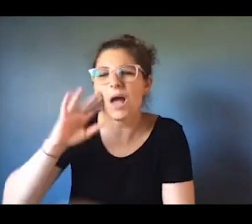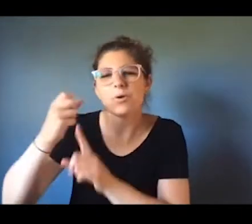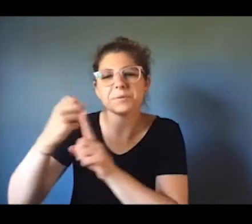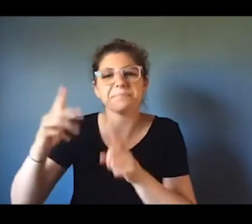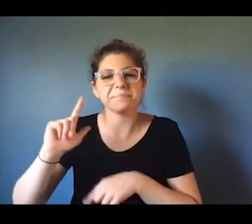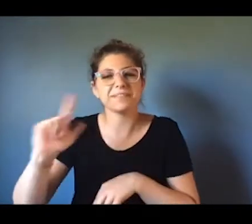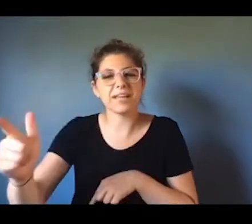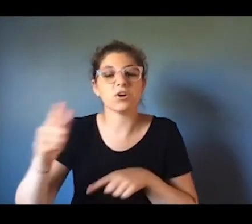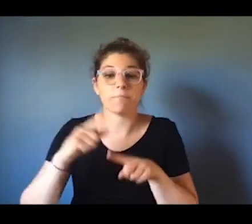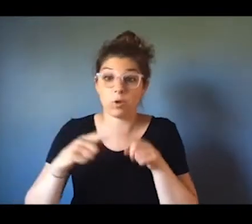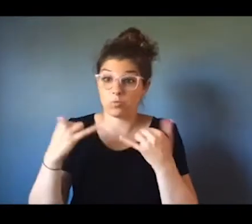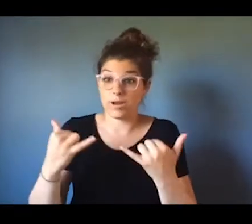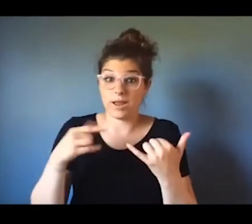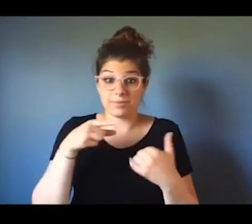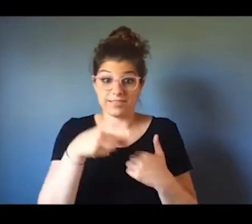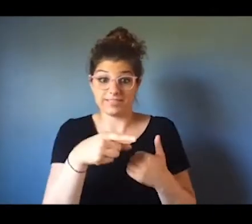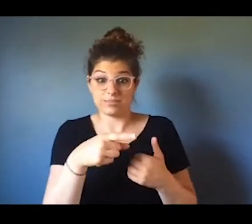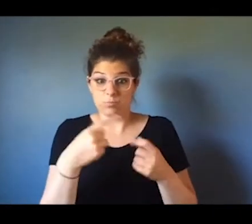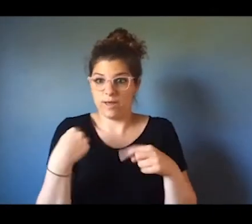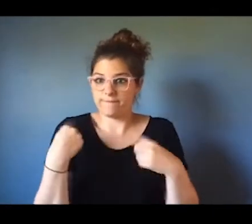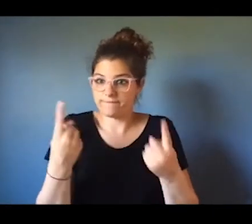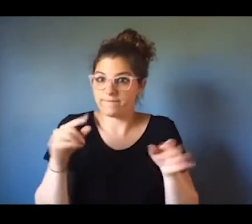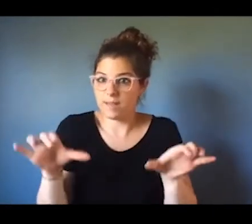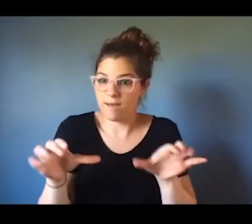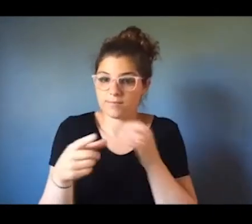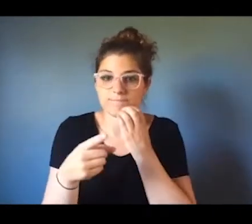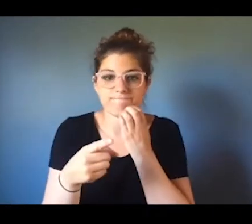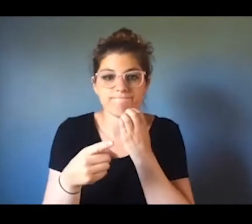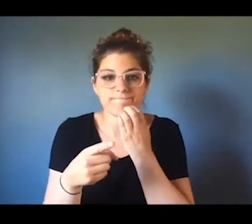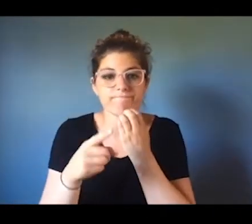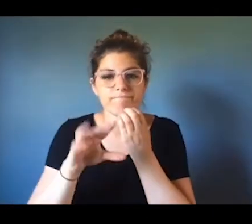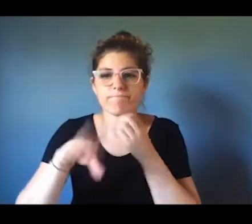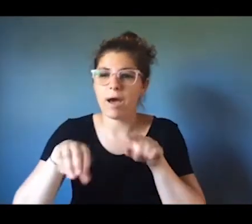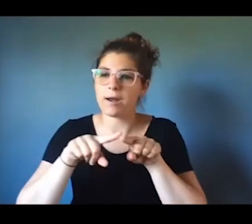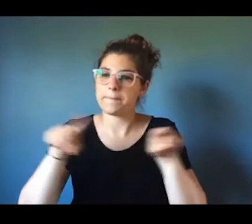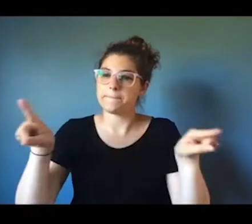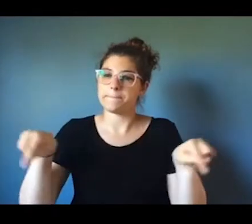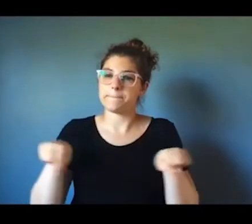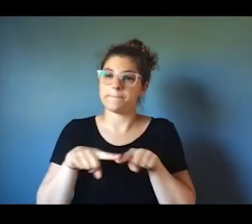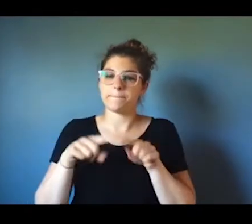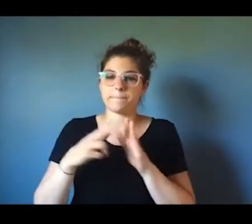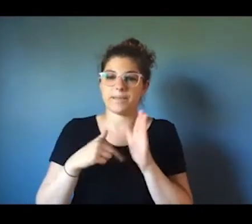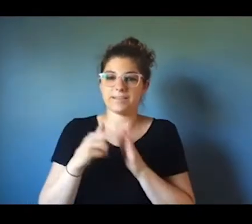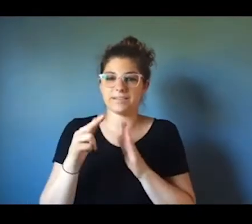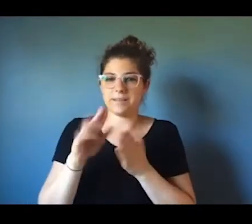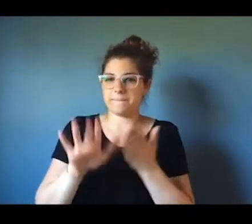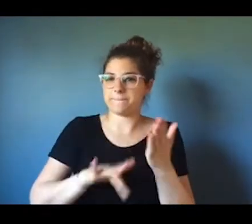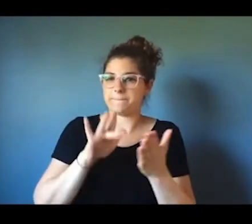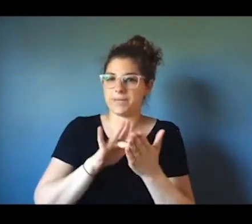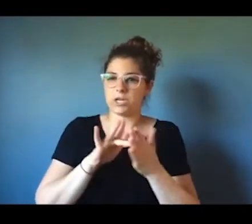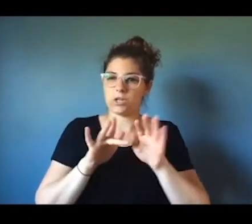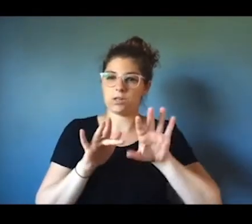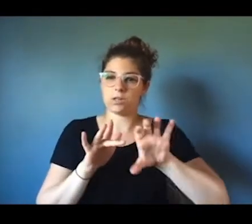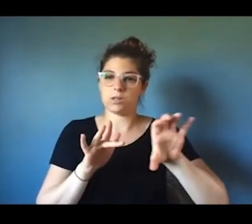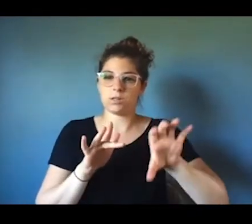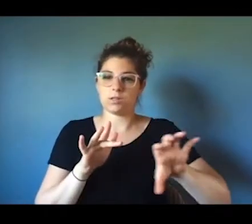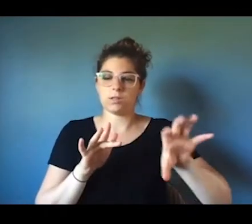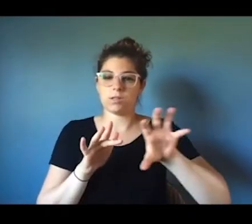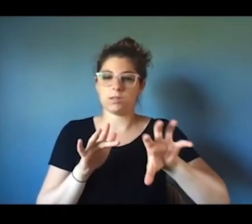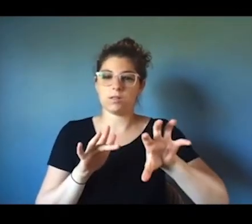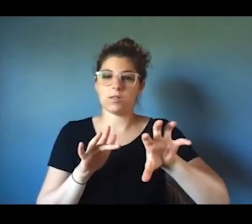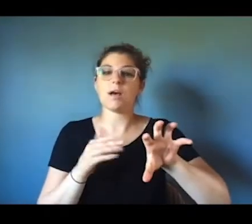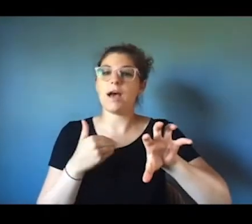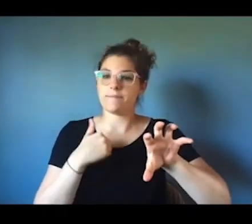forth. And I can go into that more later, but right now, this is what I've done. Towards the bottom of the painting, almost in the middle,